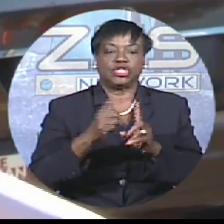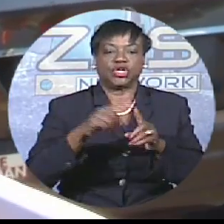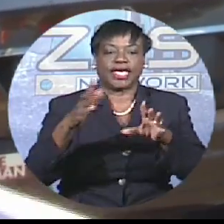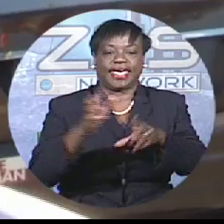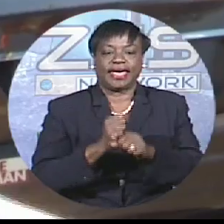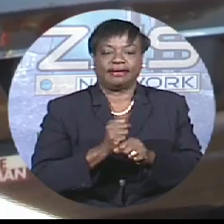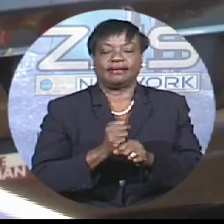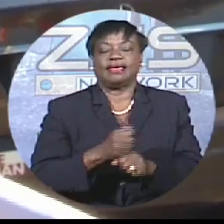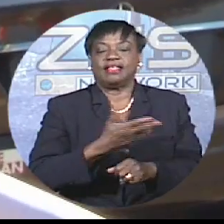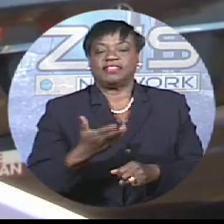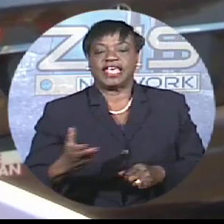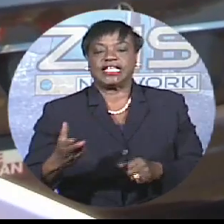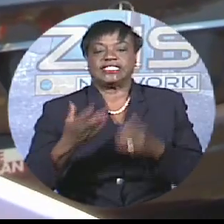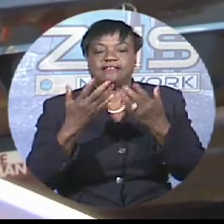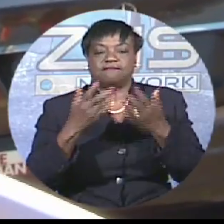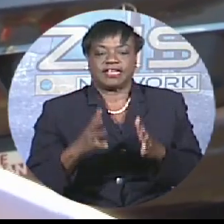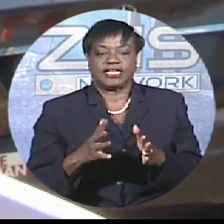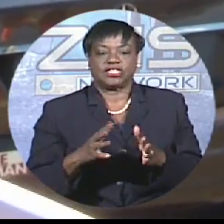the results,